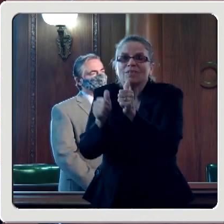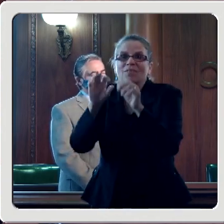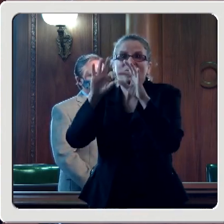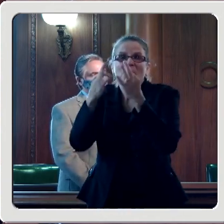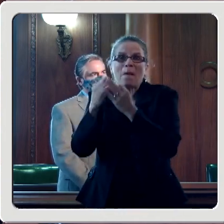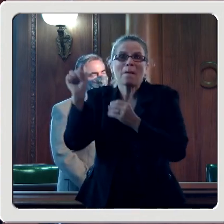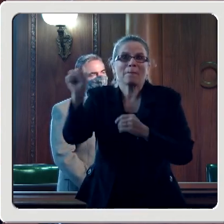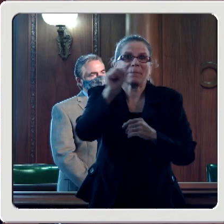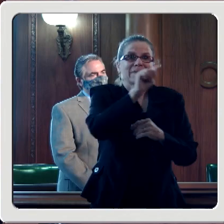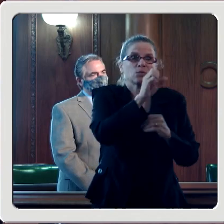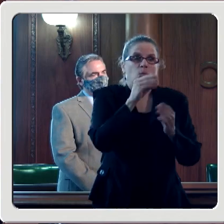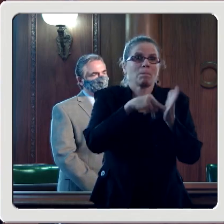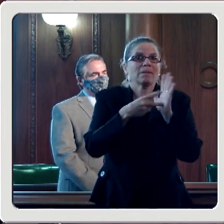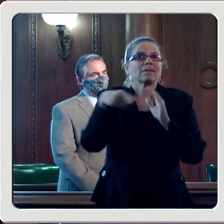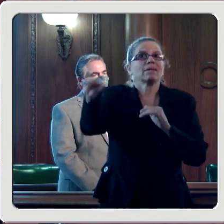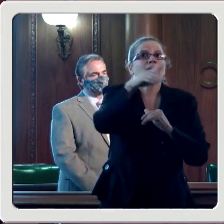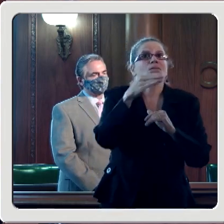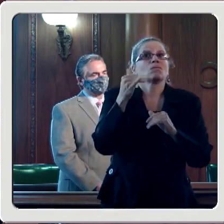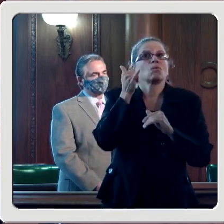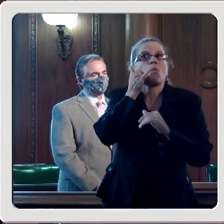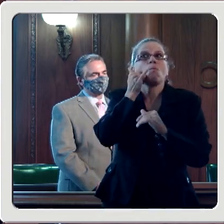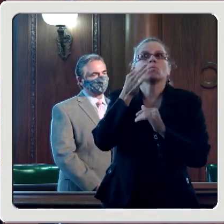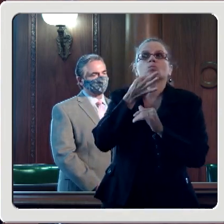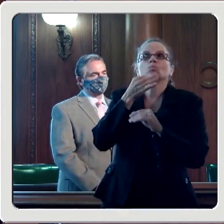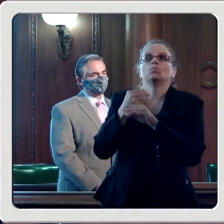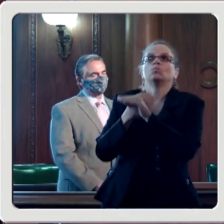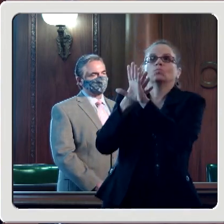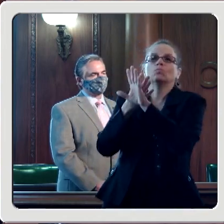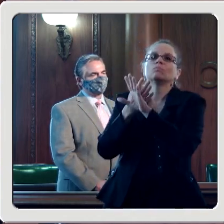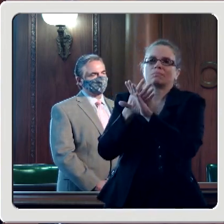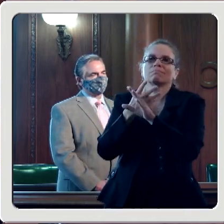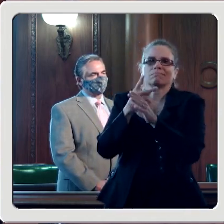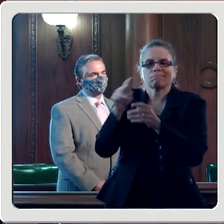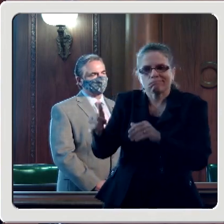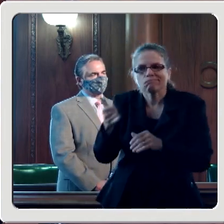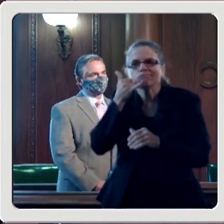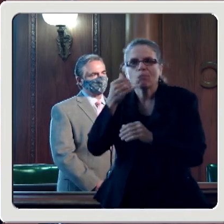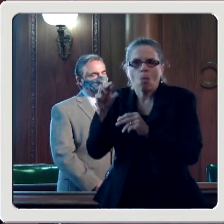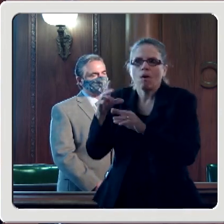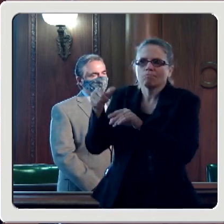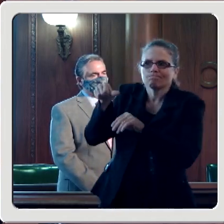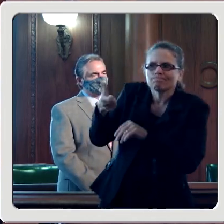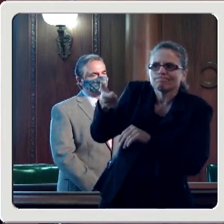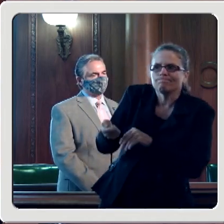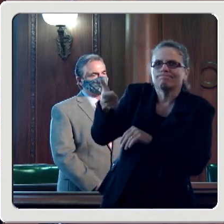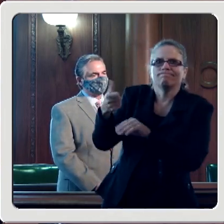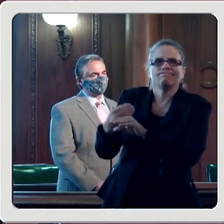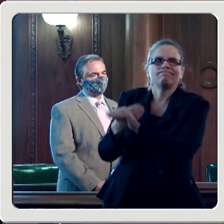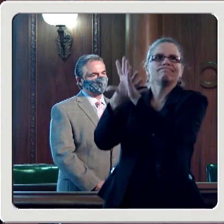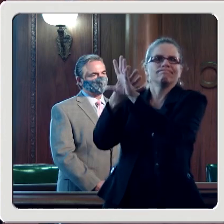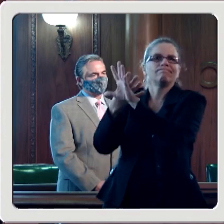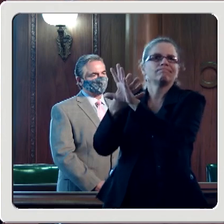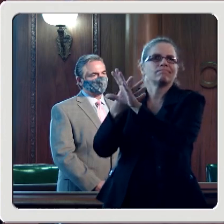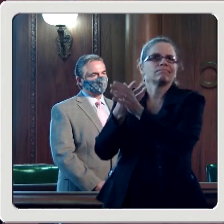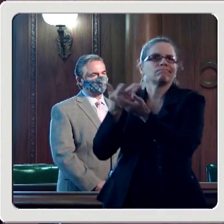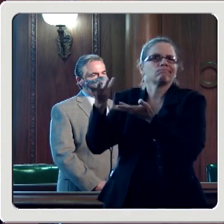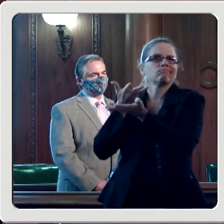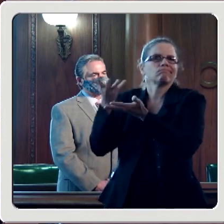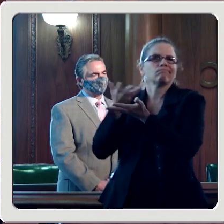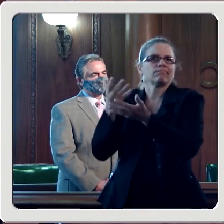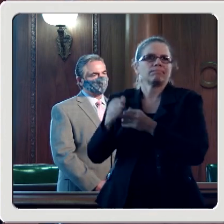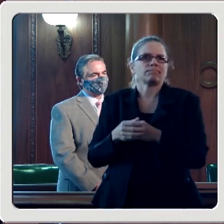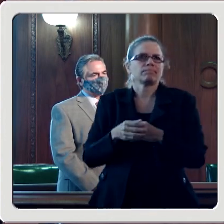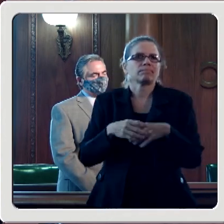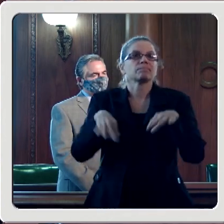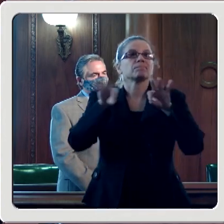the plan, so that we can execute this remote plan for the first quarter. As our health commissioner suggested, that